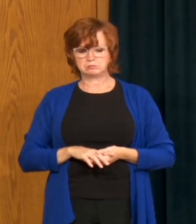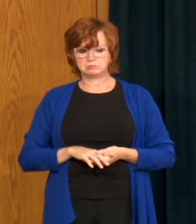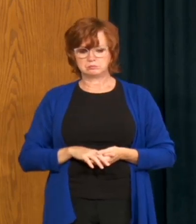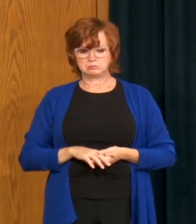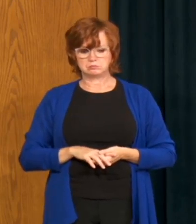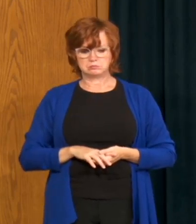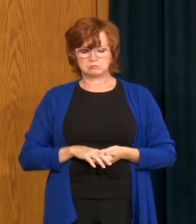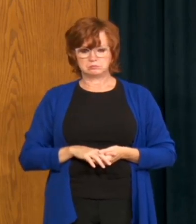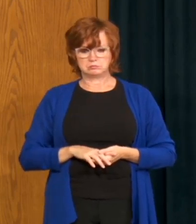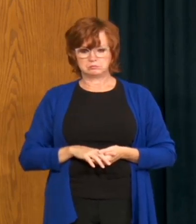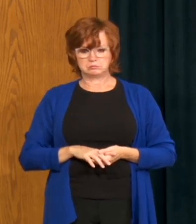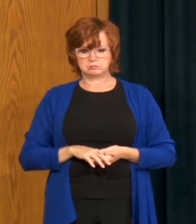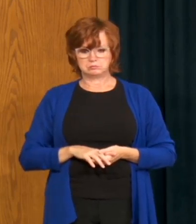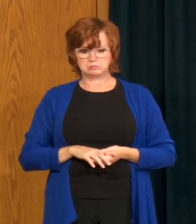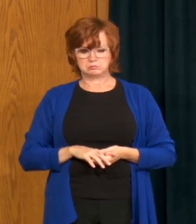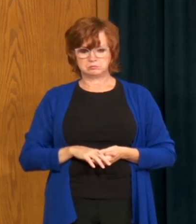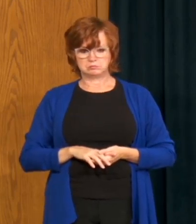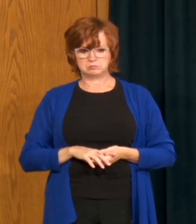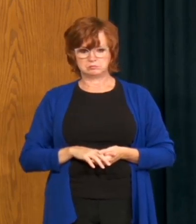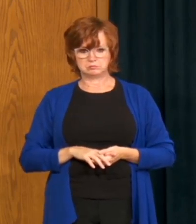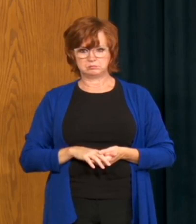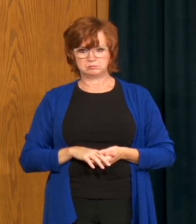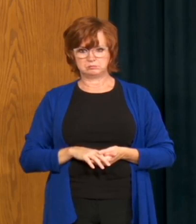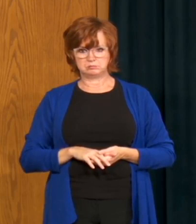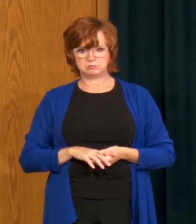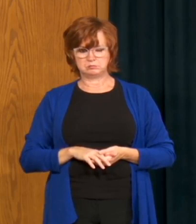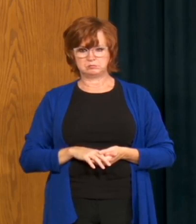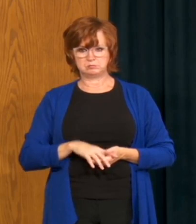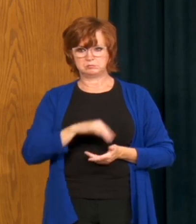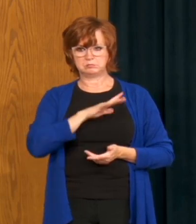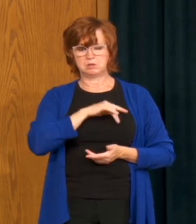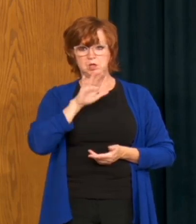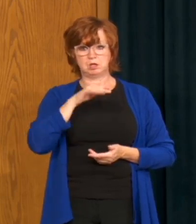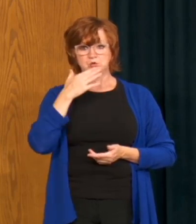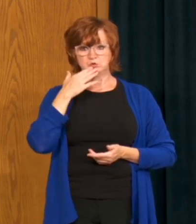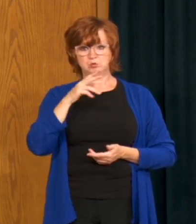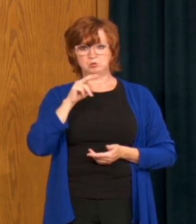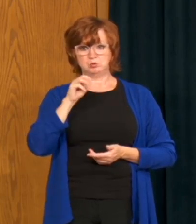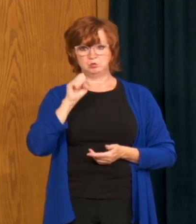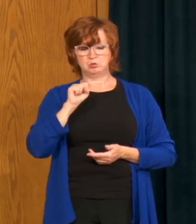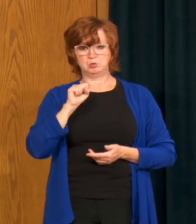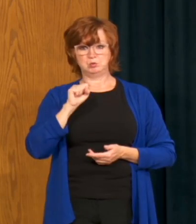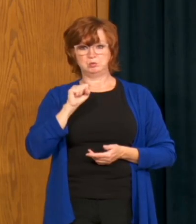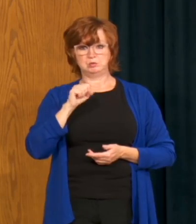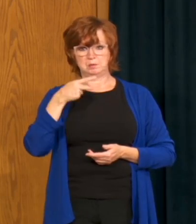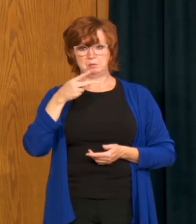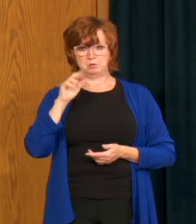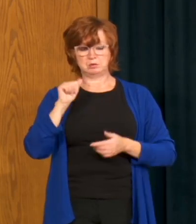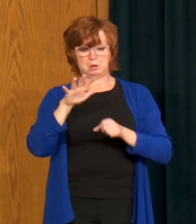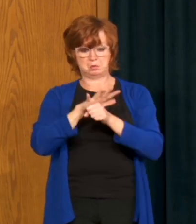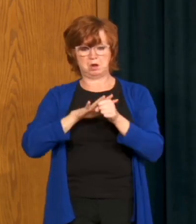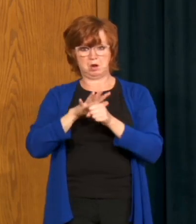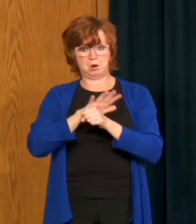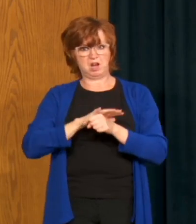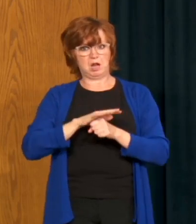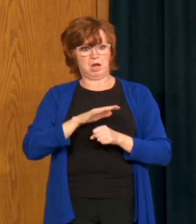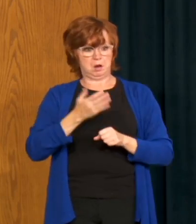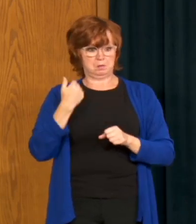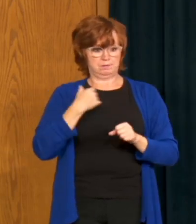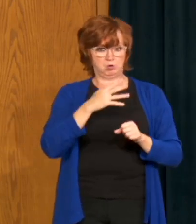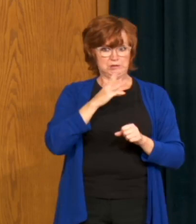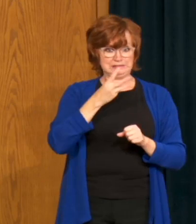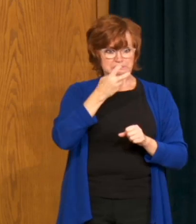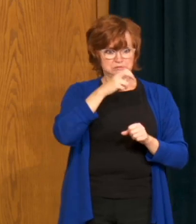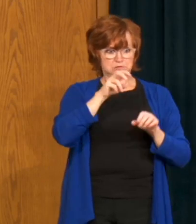really seen that increase, and so that's really positive. So the message seems to go out that they had an increase